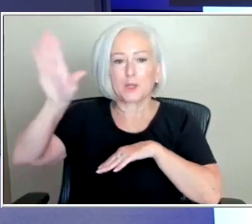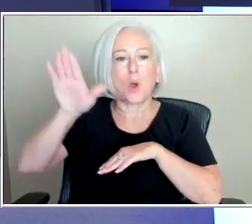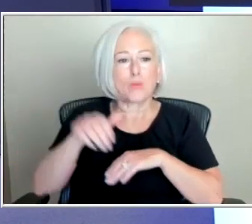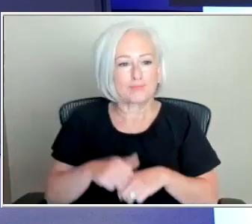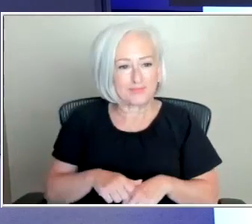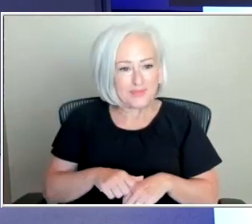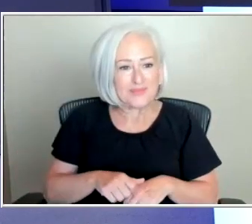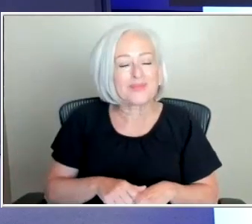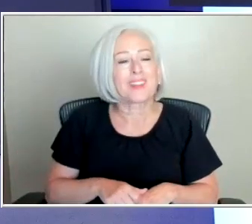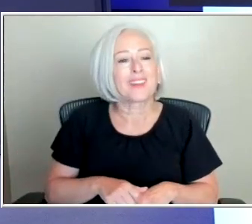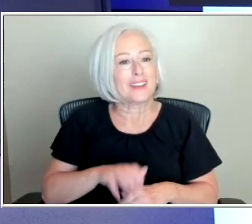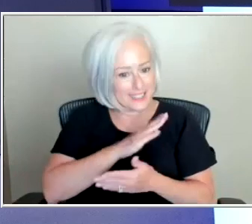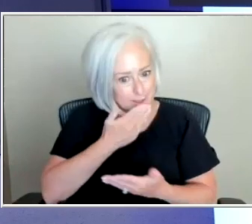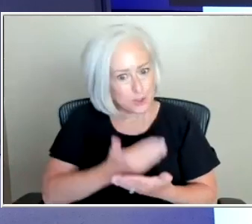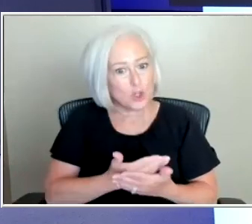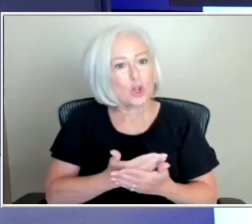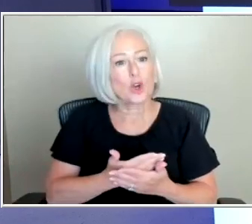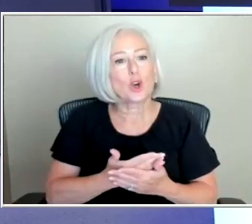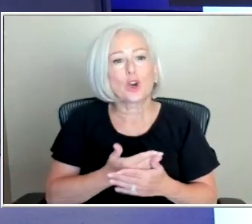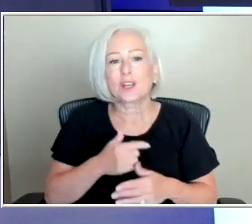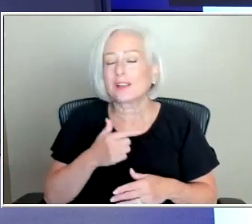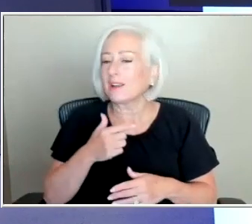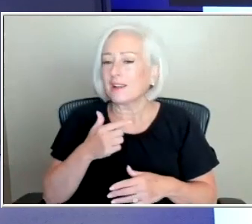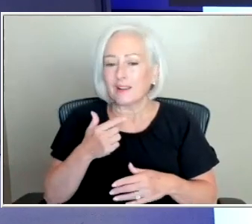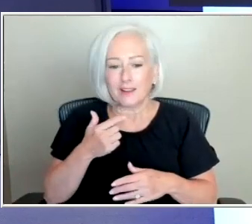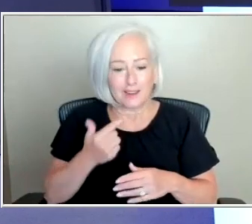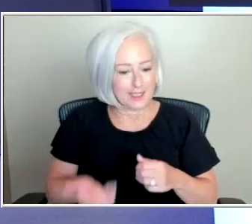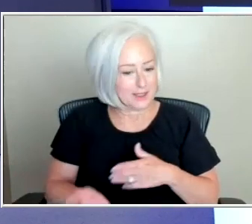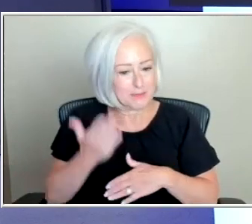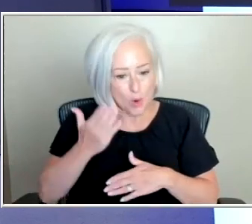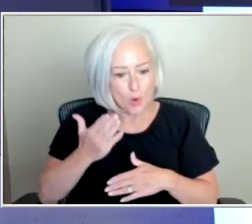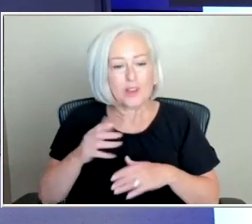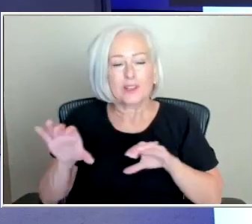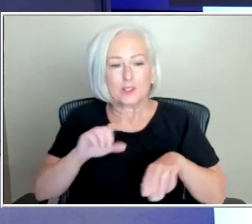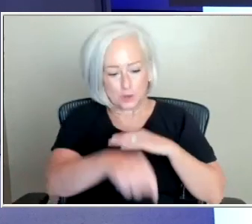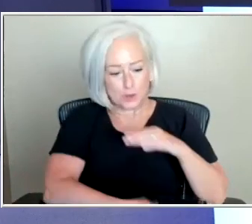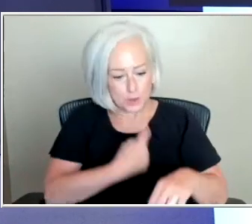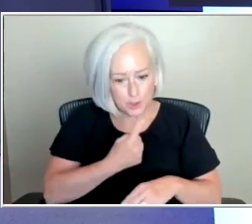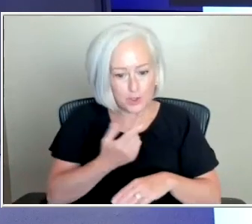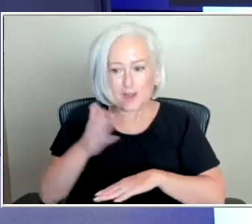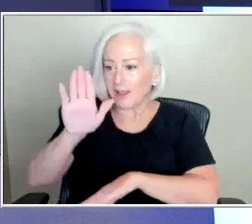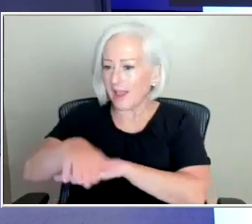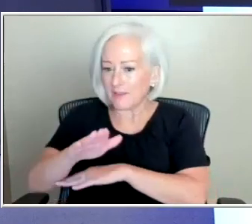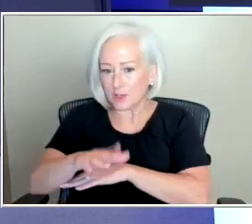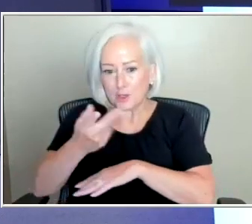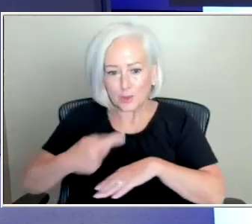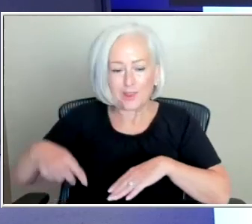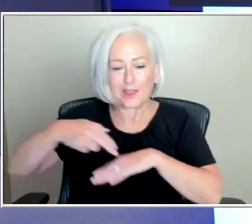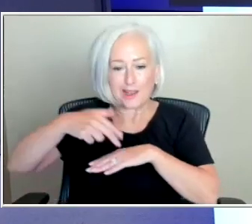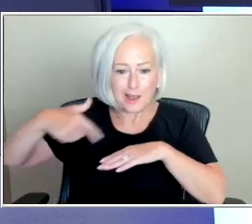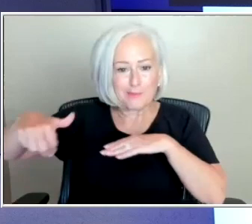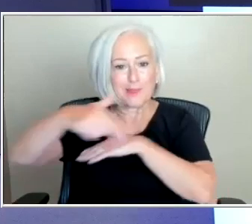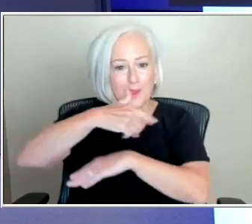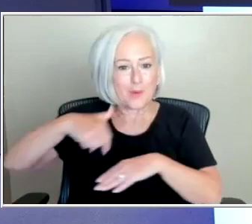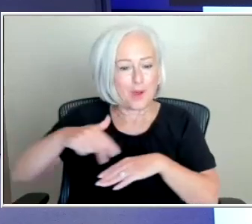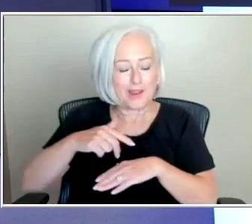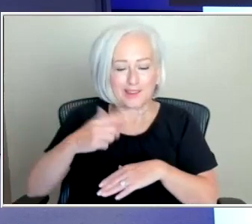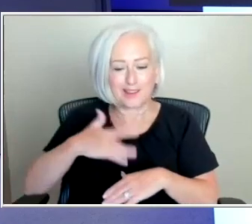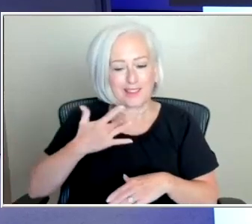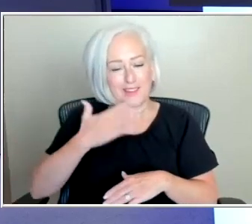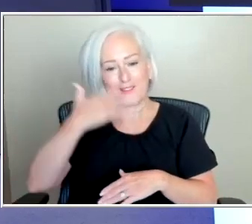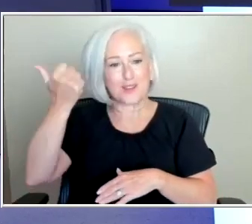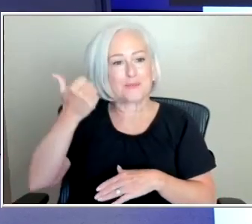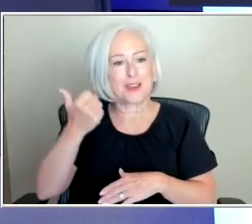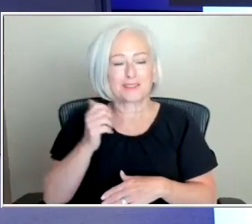the operation and you go back and see them that afternoon, and they're already making laps in the halls, and they look and they feel better. That's good stuff to see. Yeah. So let's talk about